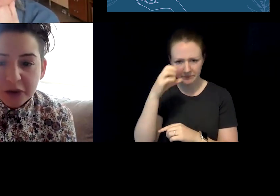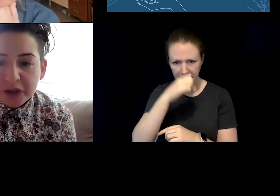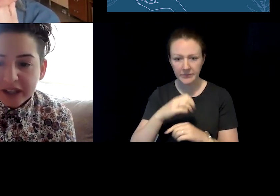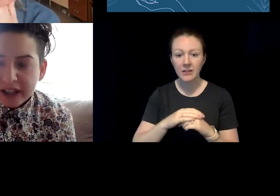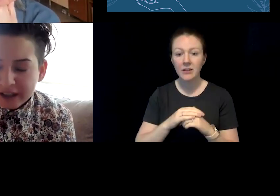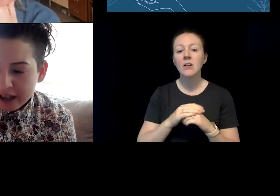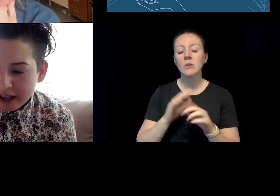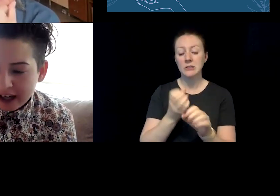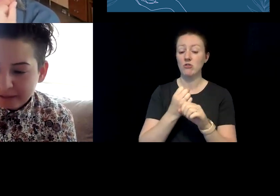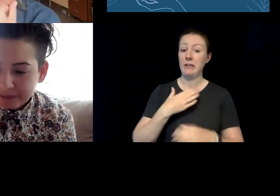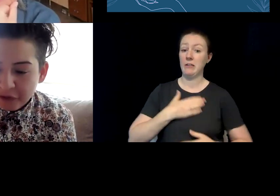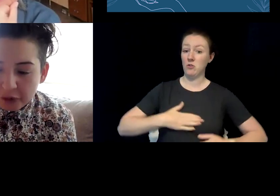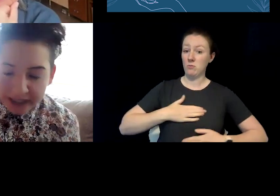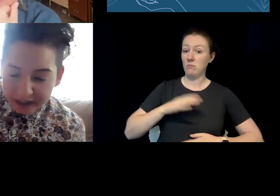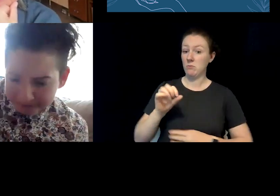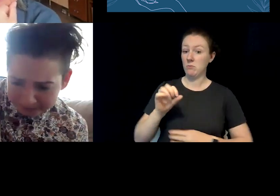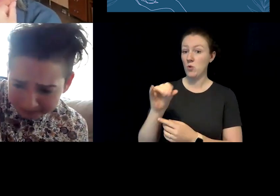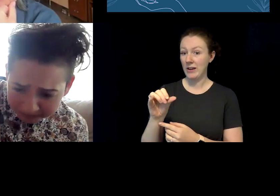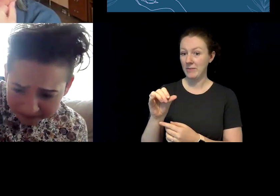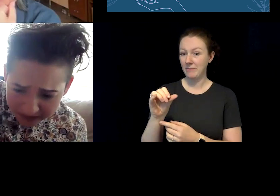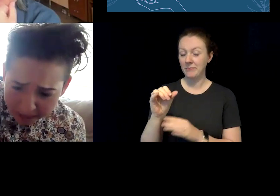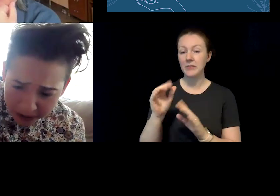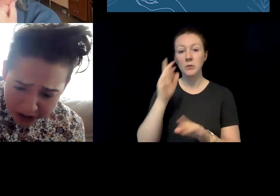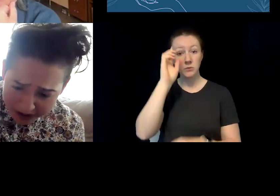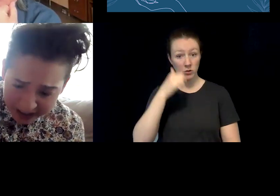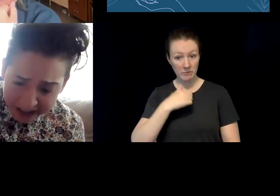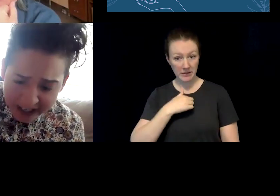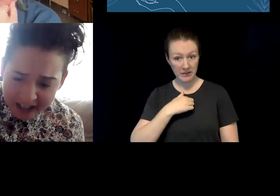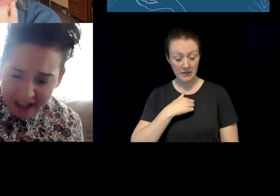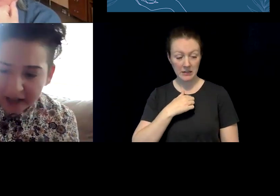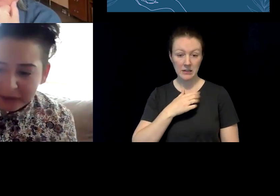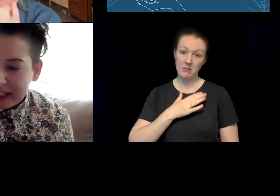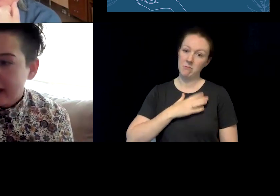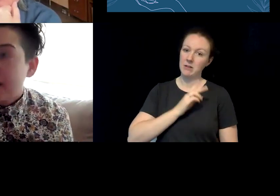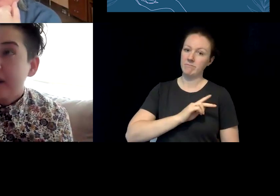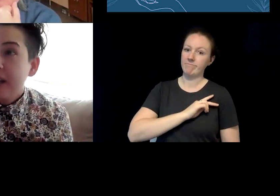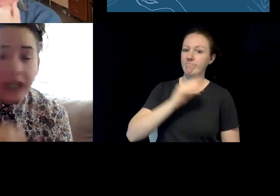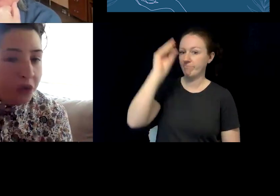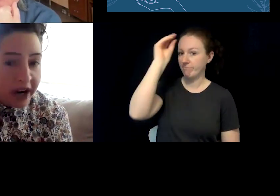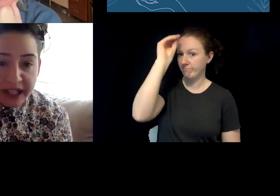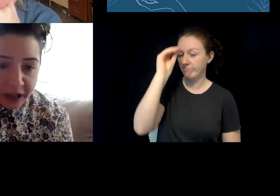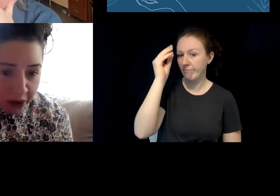because I do think that for me personally,